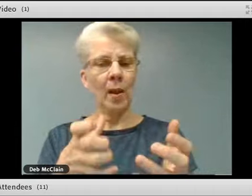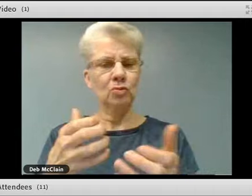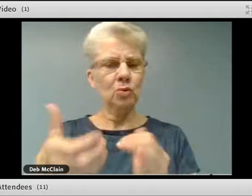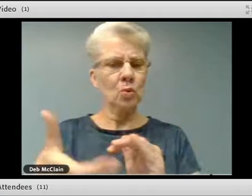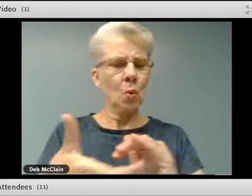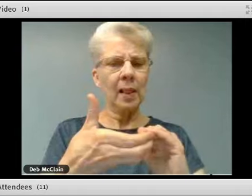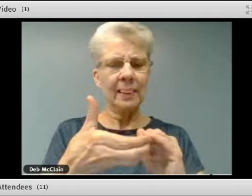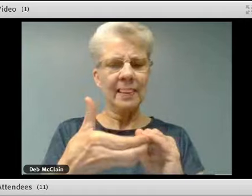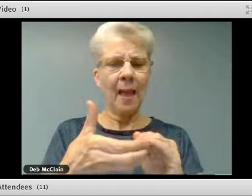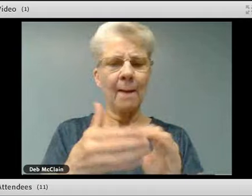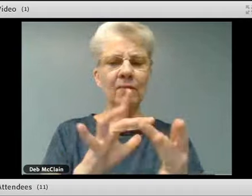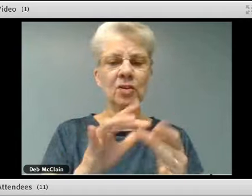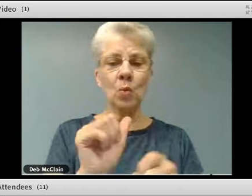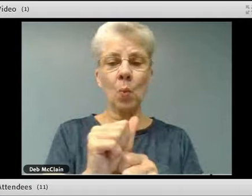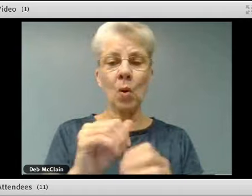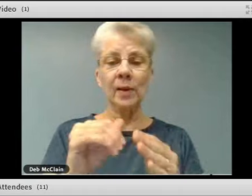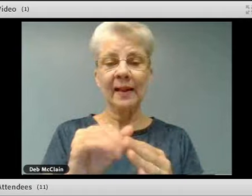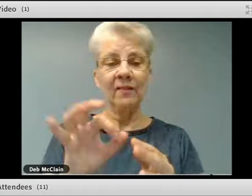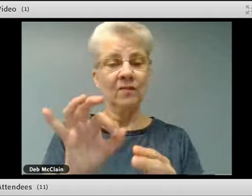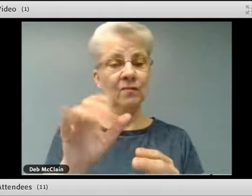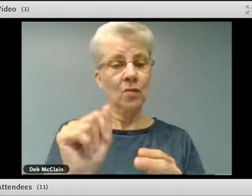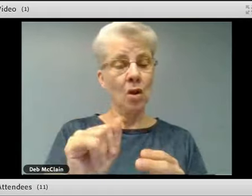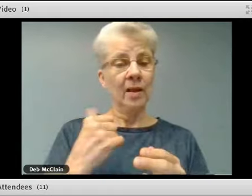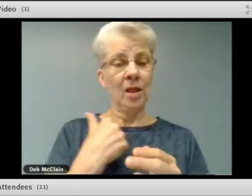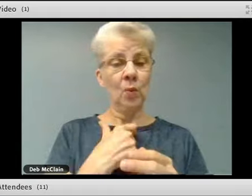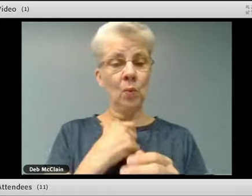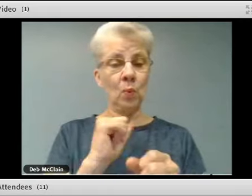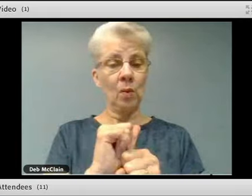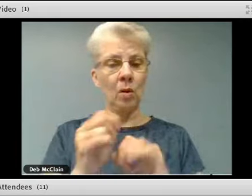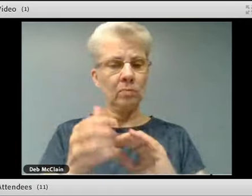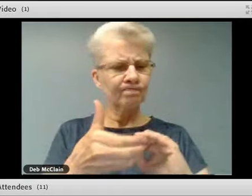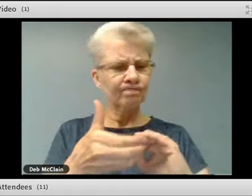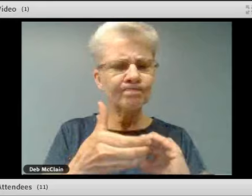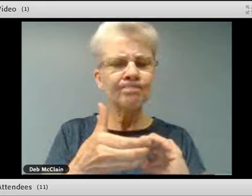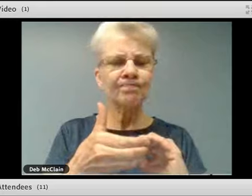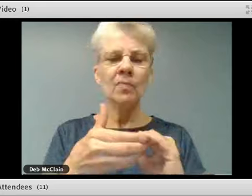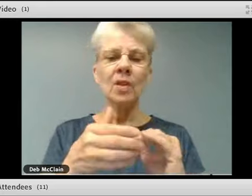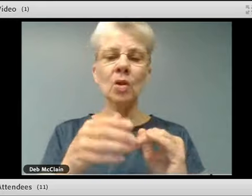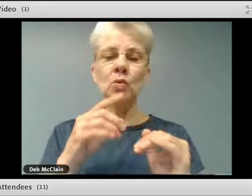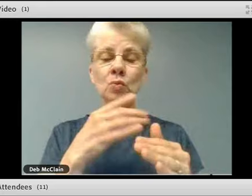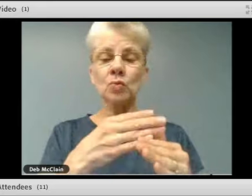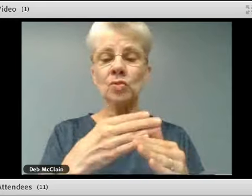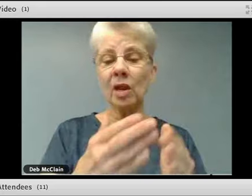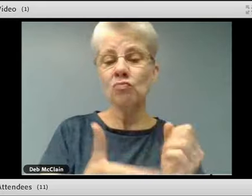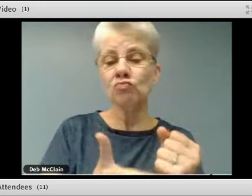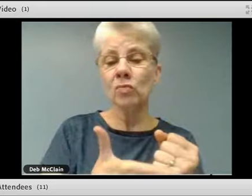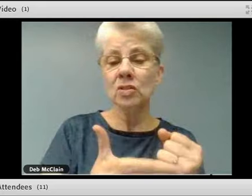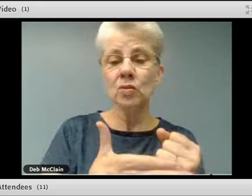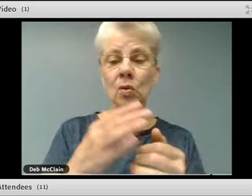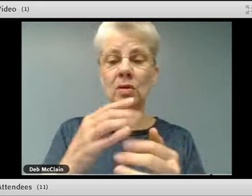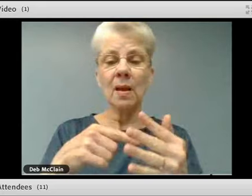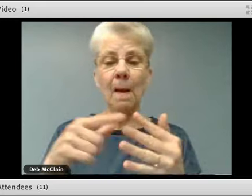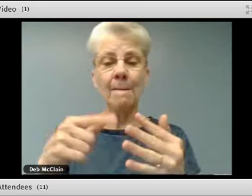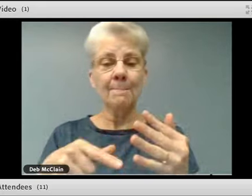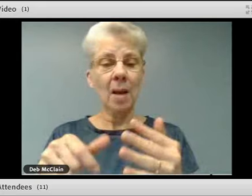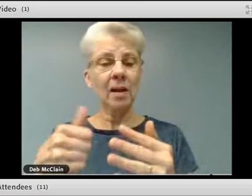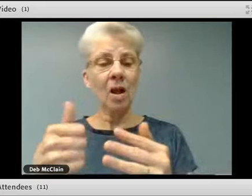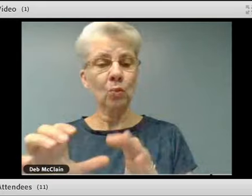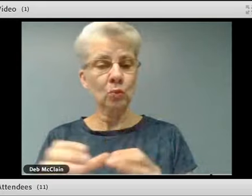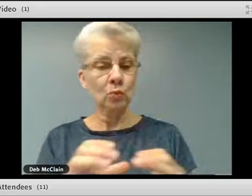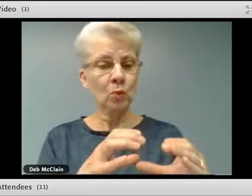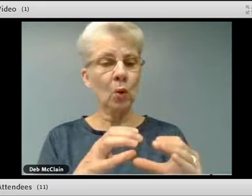work in the state of Florida, and we work collaboratively to share resources among our subhubs and